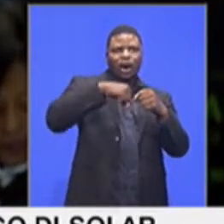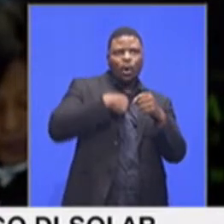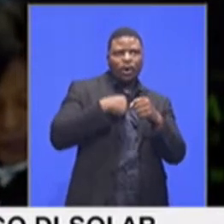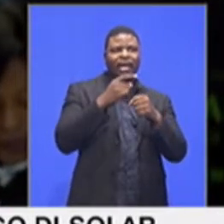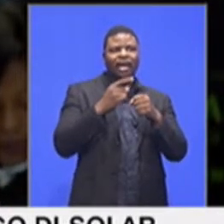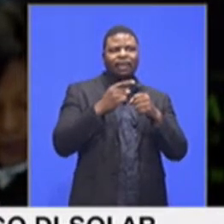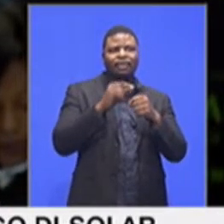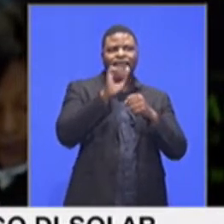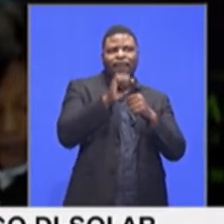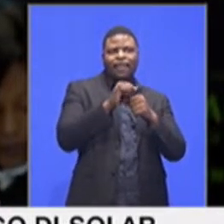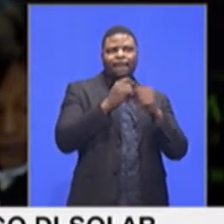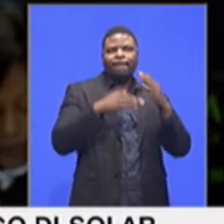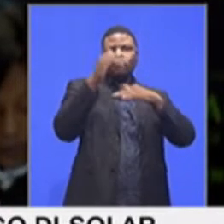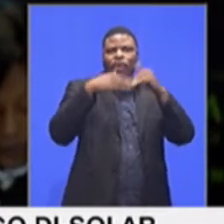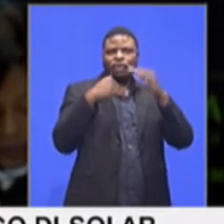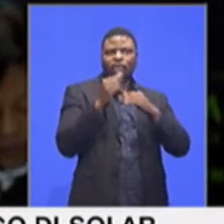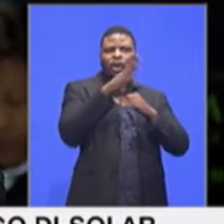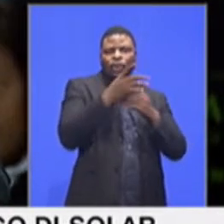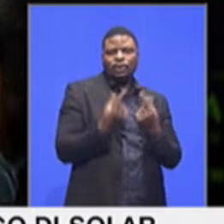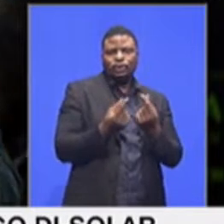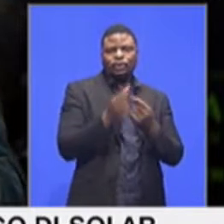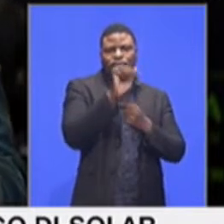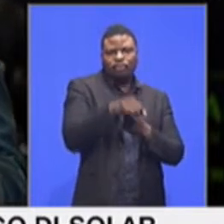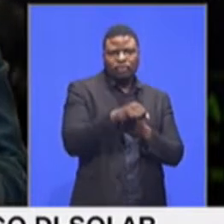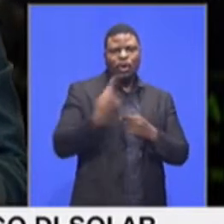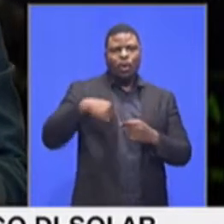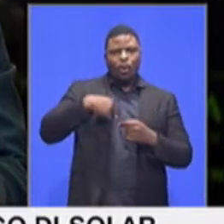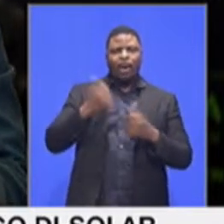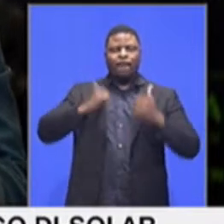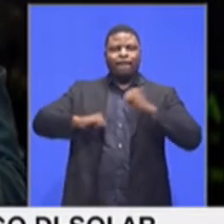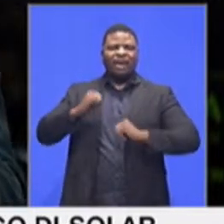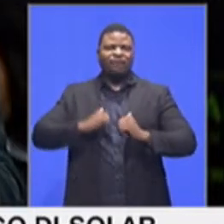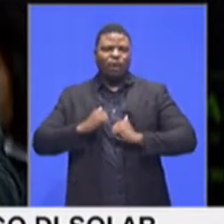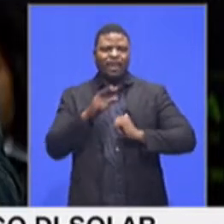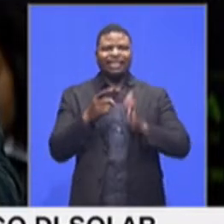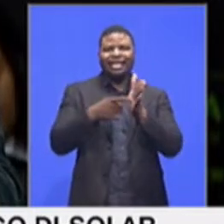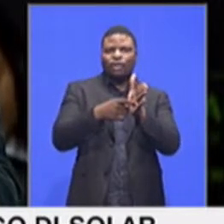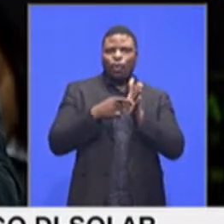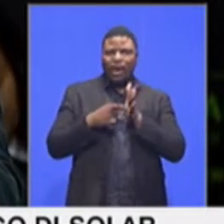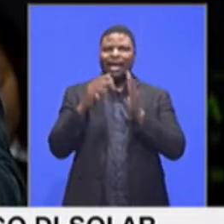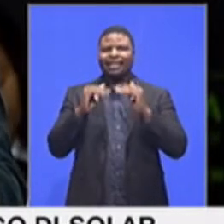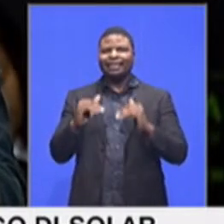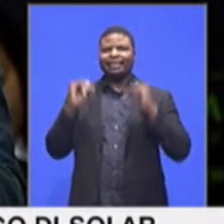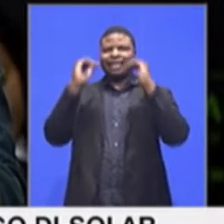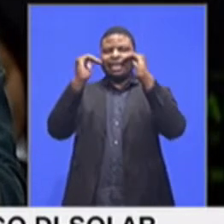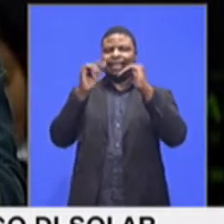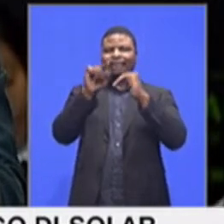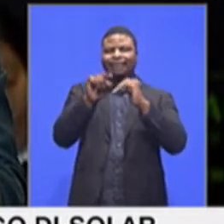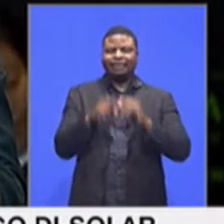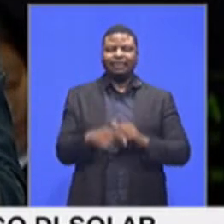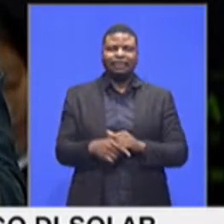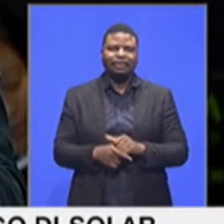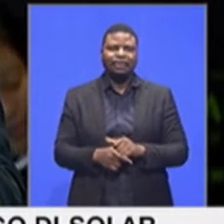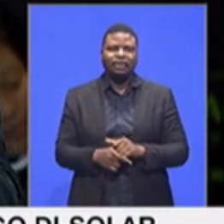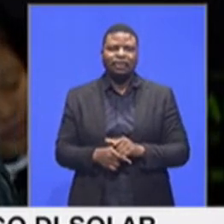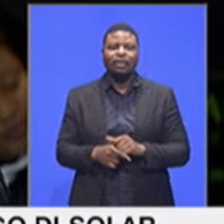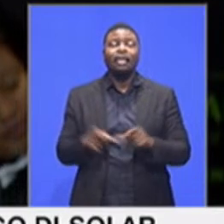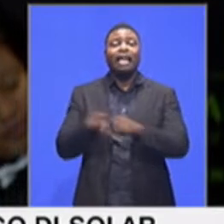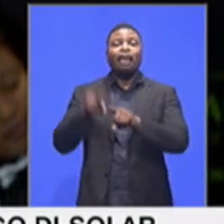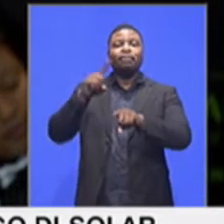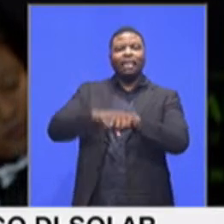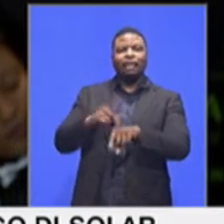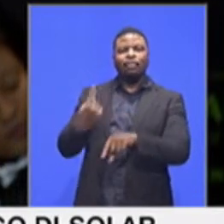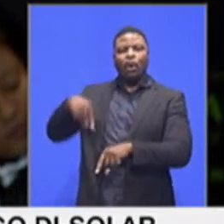it lasts long and performs according to the required standard. At the same time, we're looking